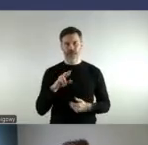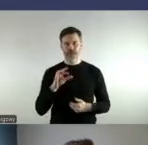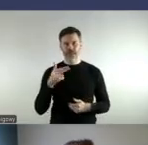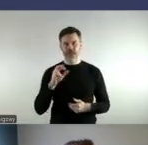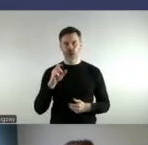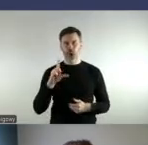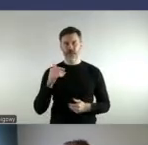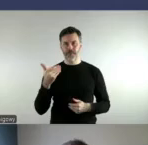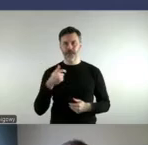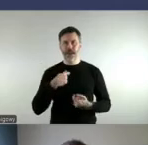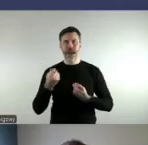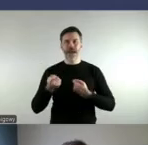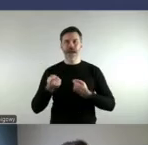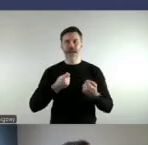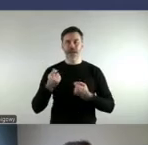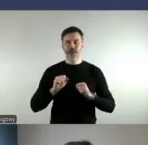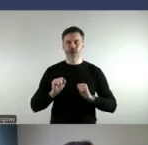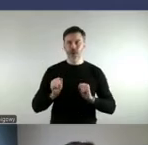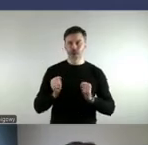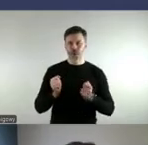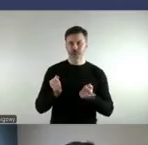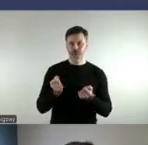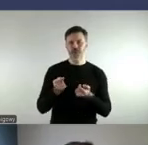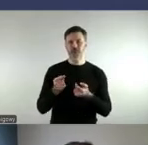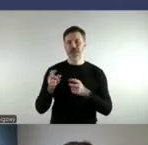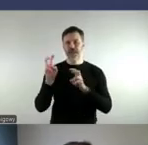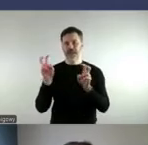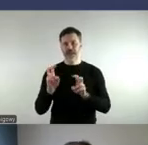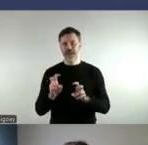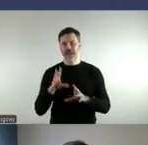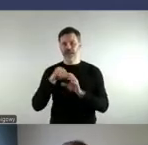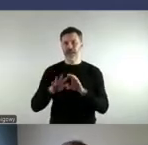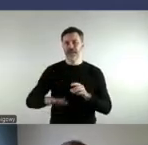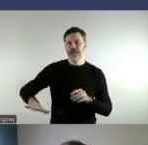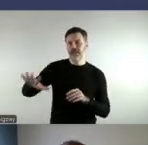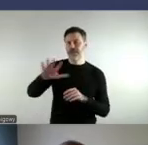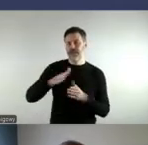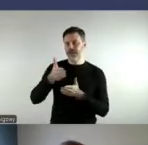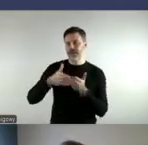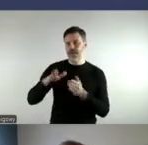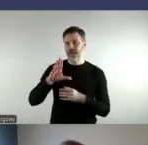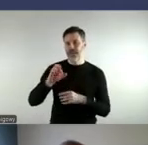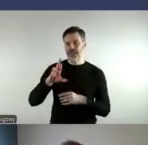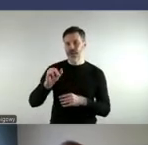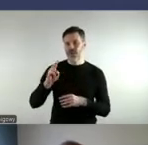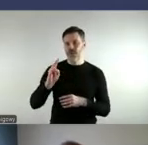in Ringerike Municipality, that is in Buskerud County, Norway. And I also have a background in